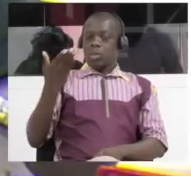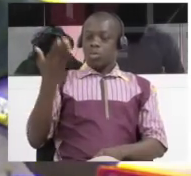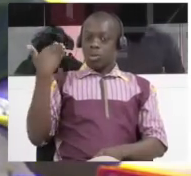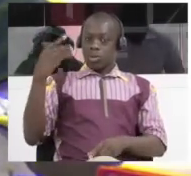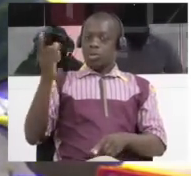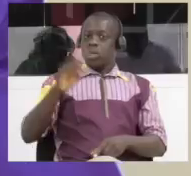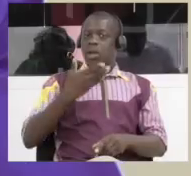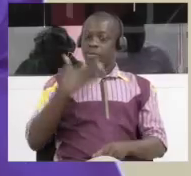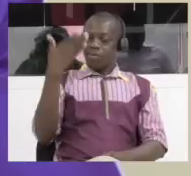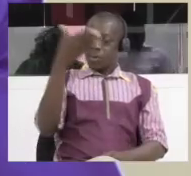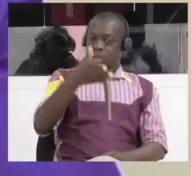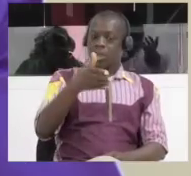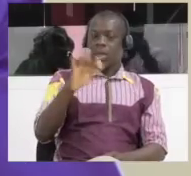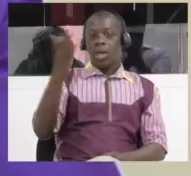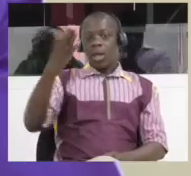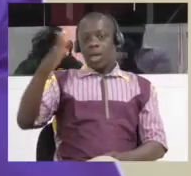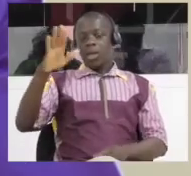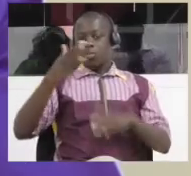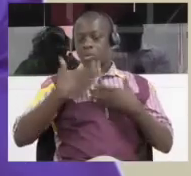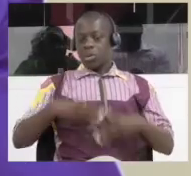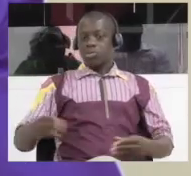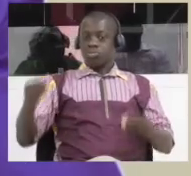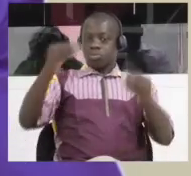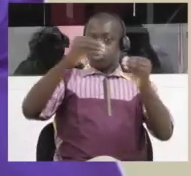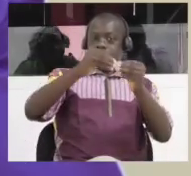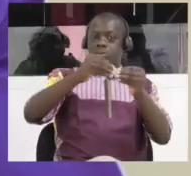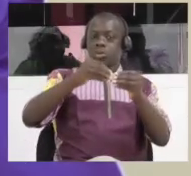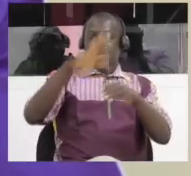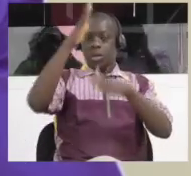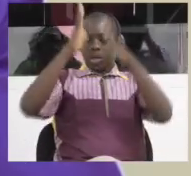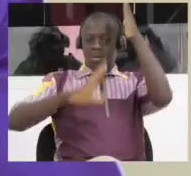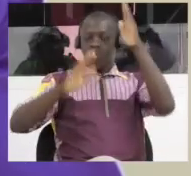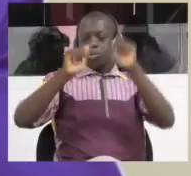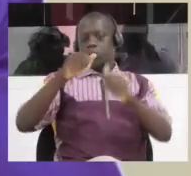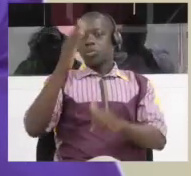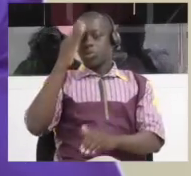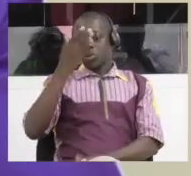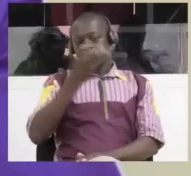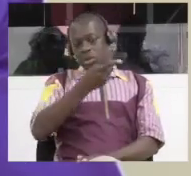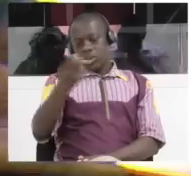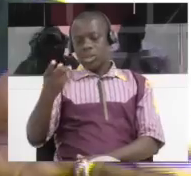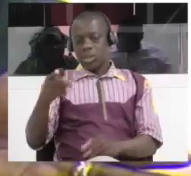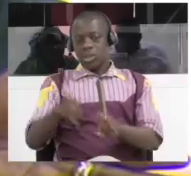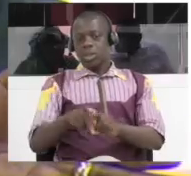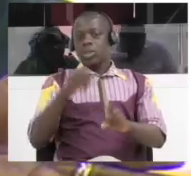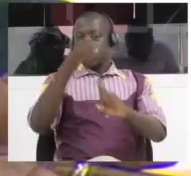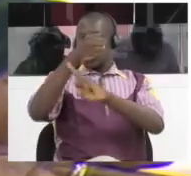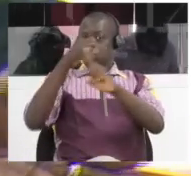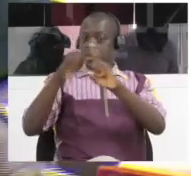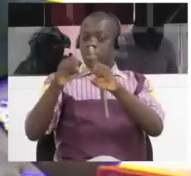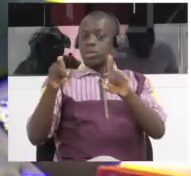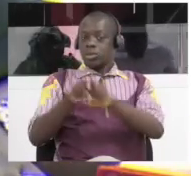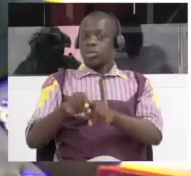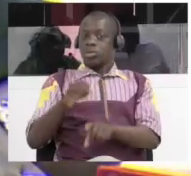And then anybody joining the army would have known that these are the conditions. And then you are coming to take what